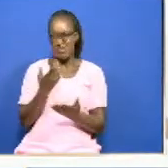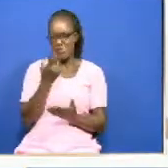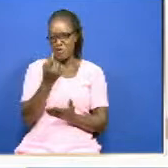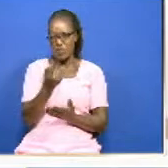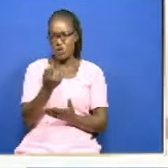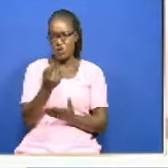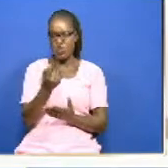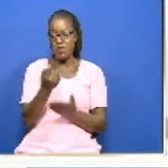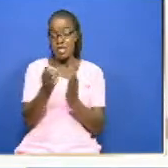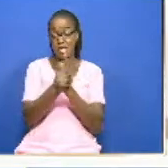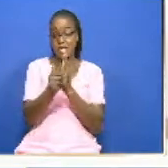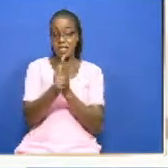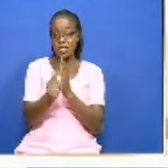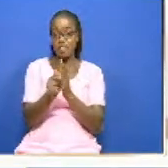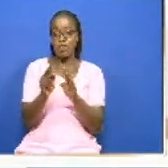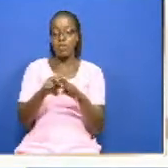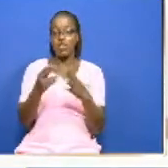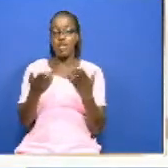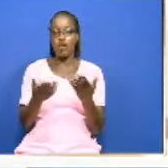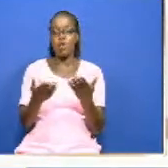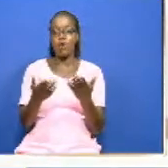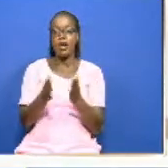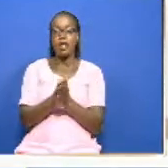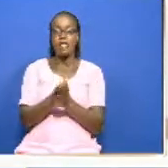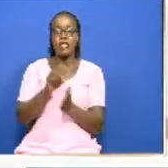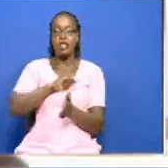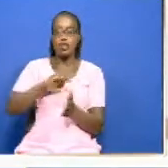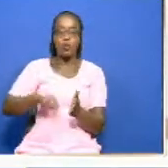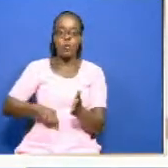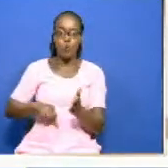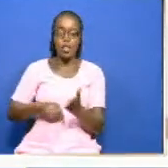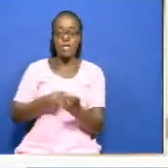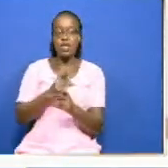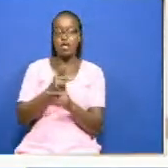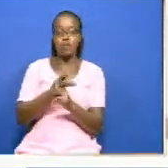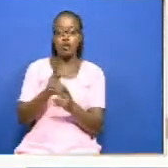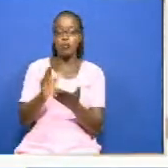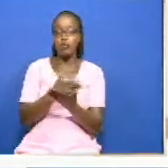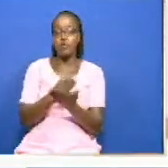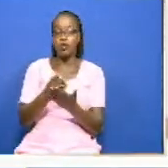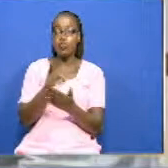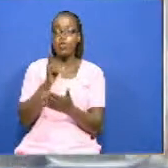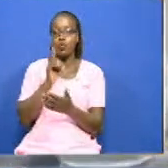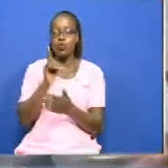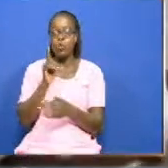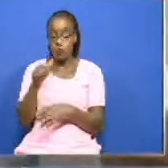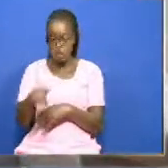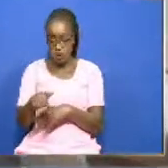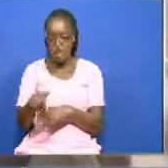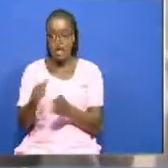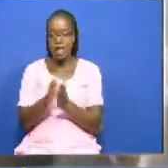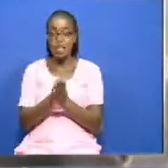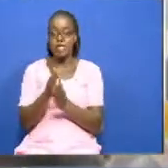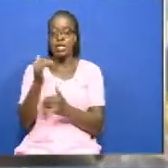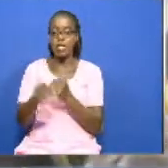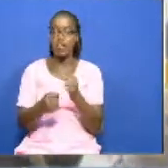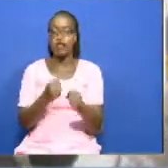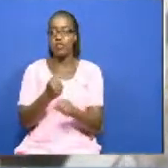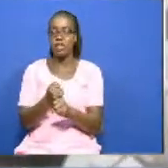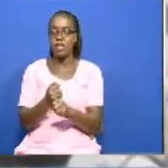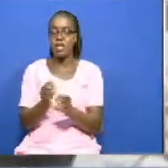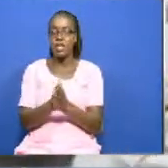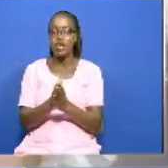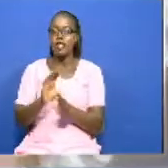specialized skills on how to do the queen rearing. And this is going to happen between today and the end of the year. The farmers called on the